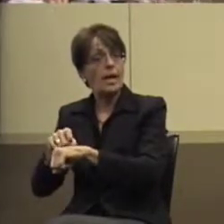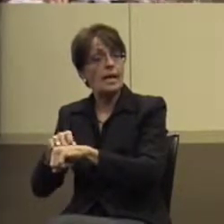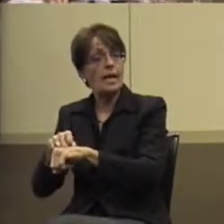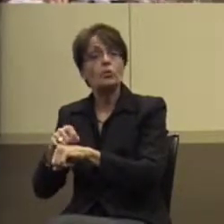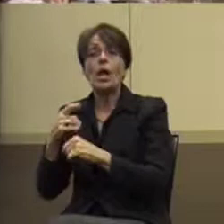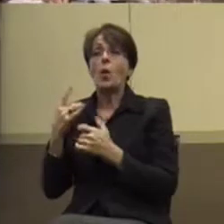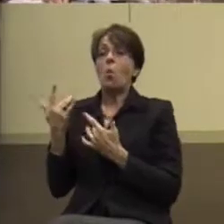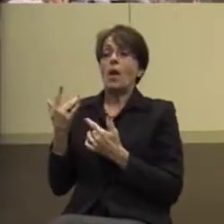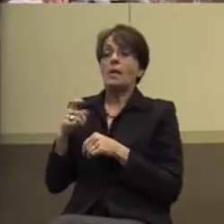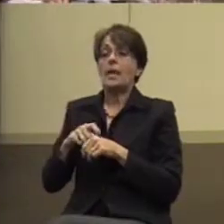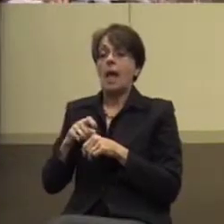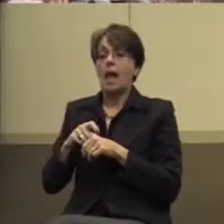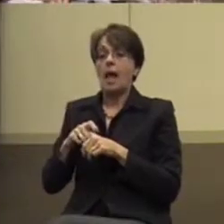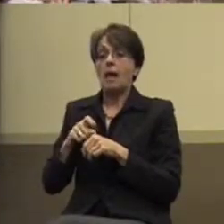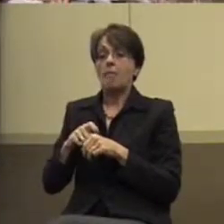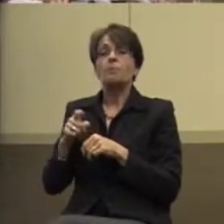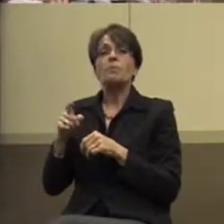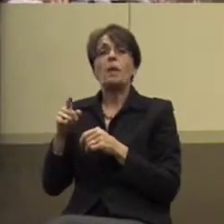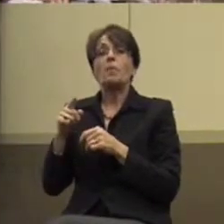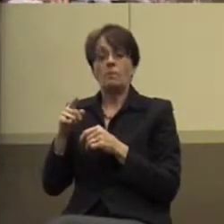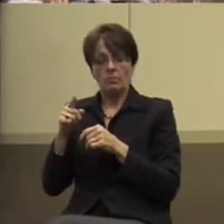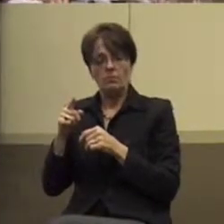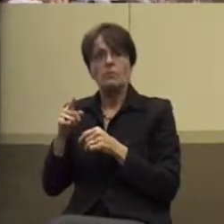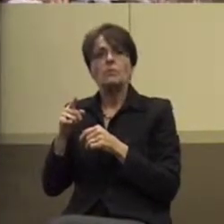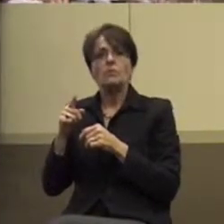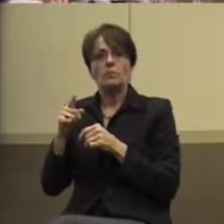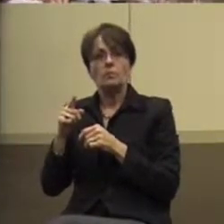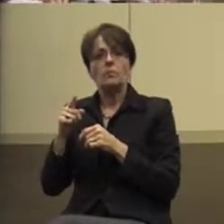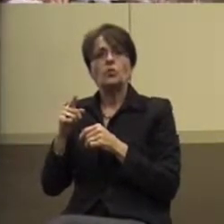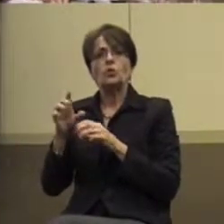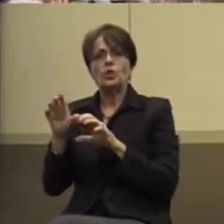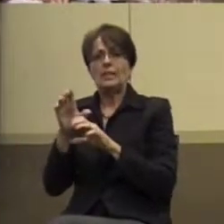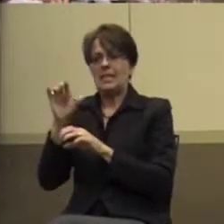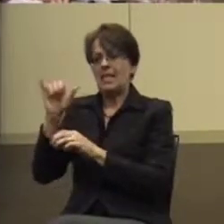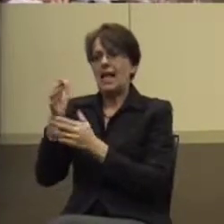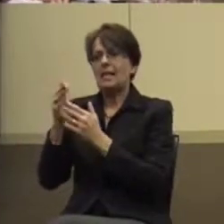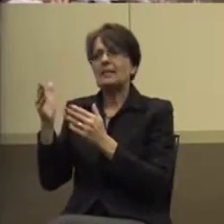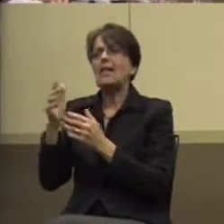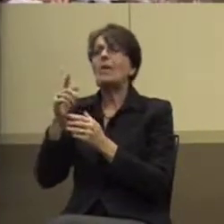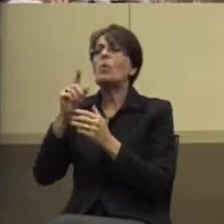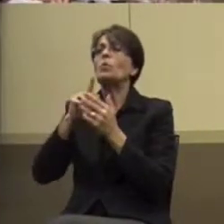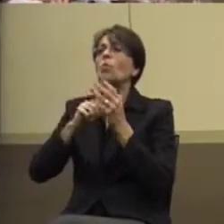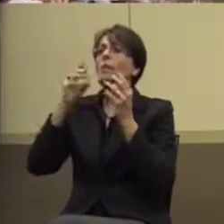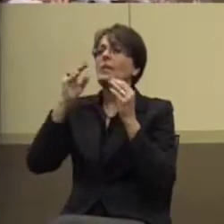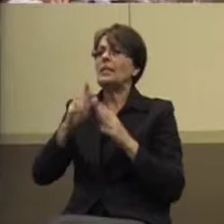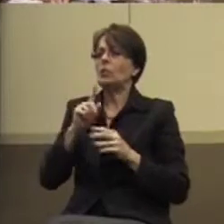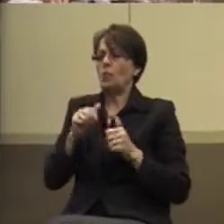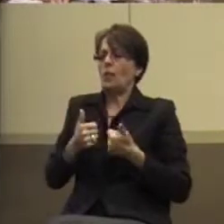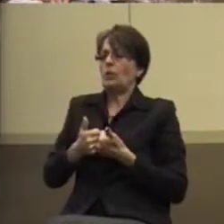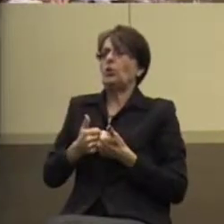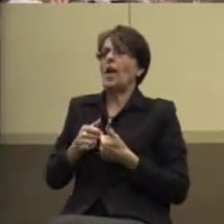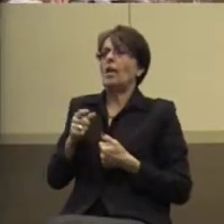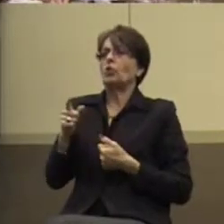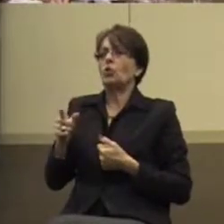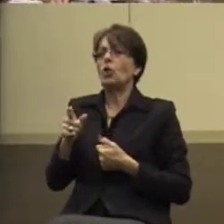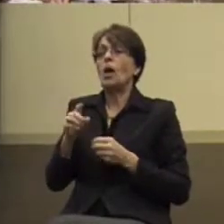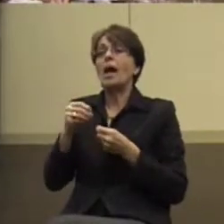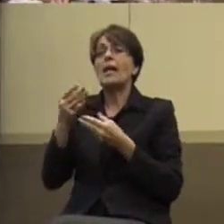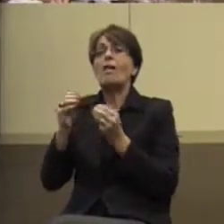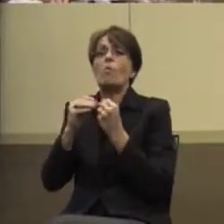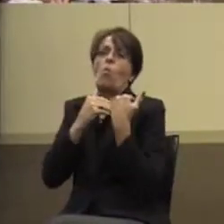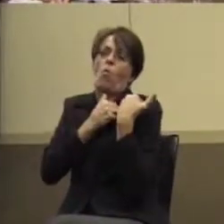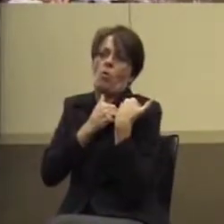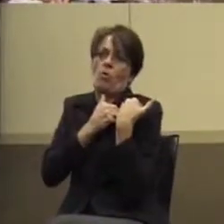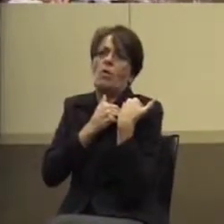little wait time, but whenever she started moving on it, she did the stuff, right? It was more whenever the teacher was really challenging her and putting more on